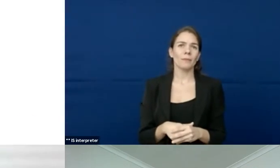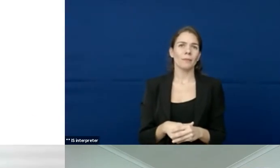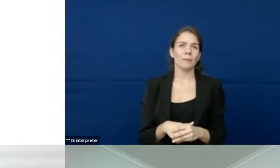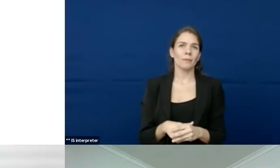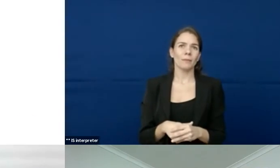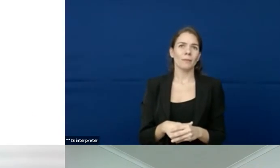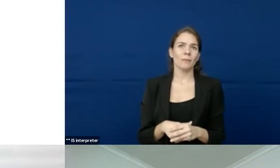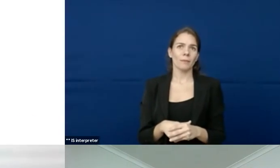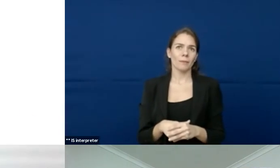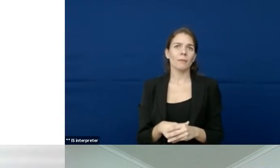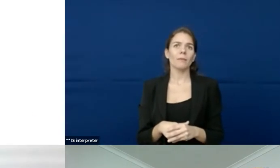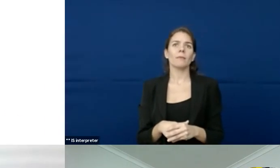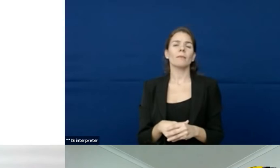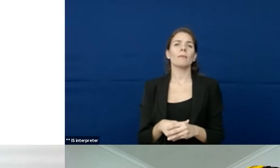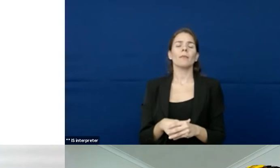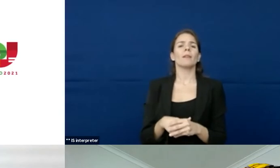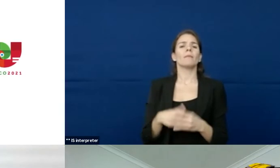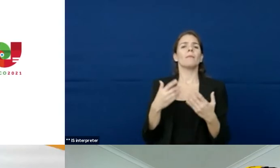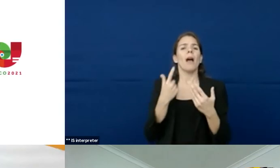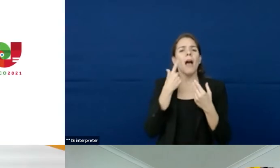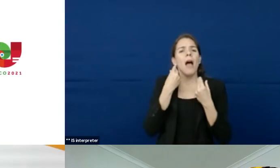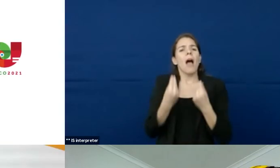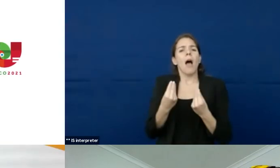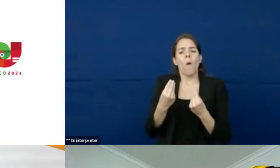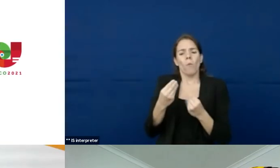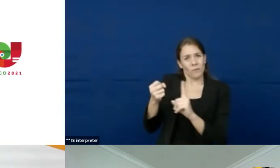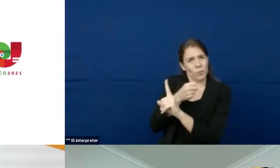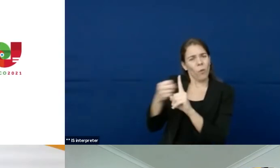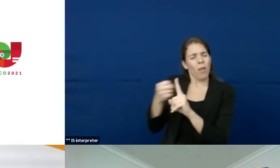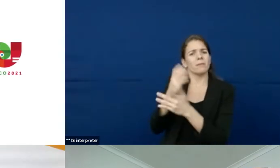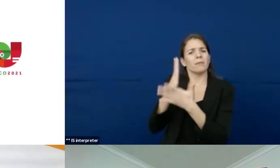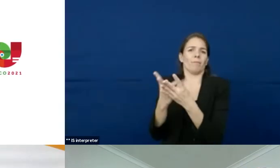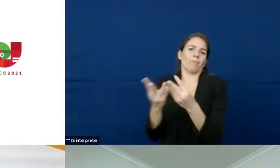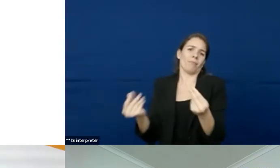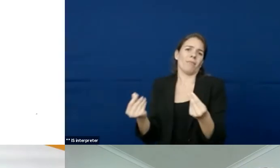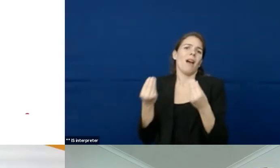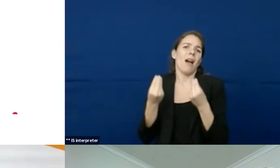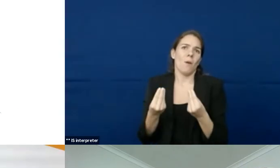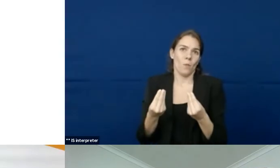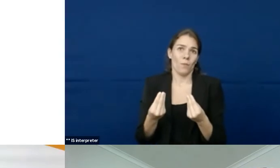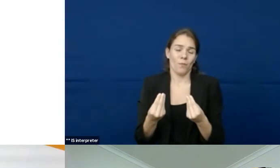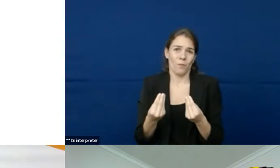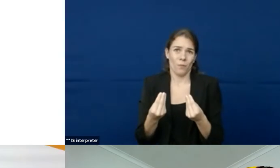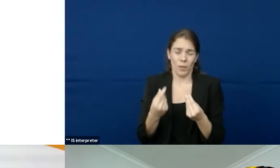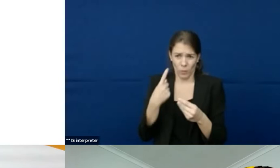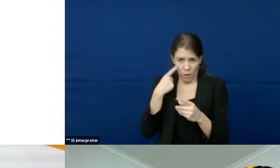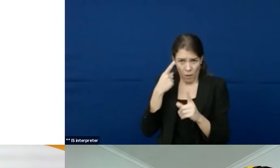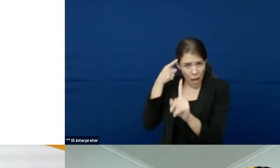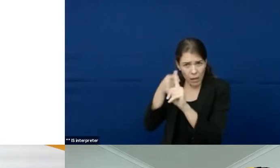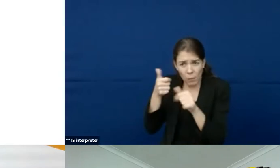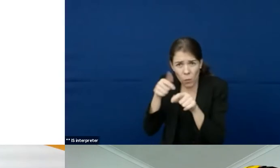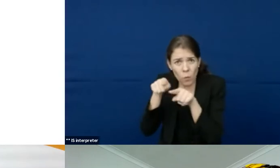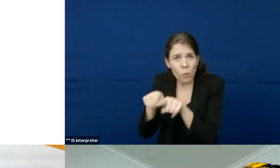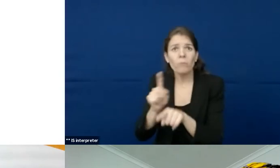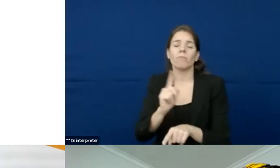insults or impacts or violence that has already been perpetrated. What do we need to do to have this